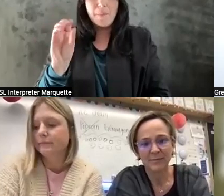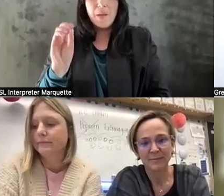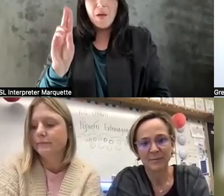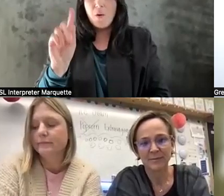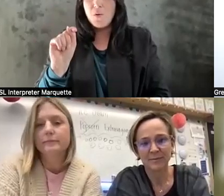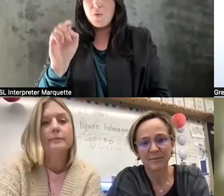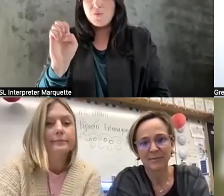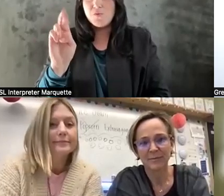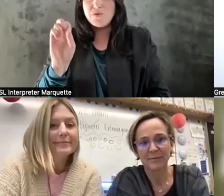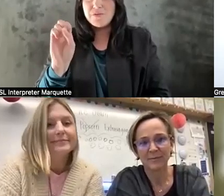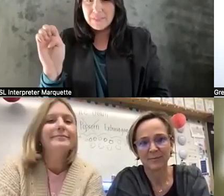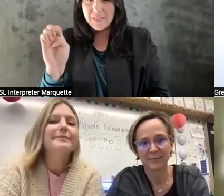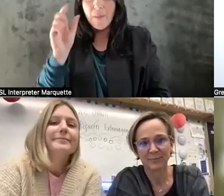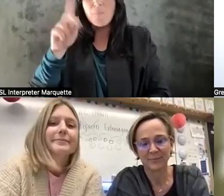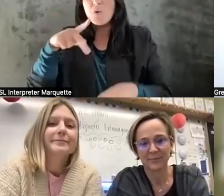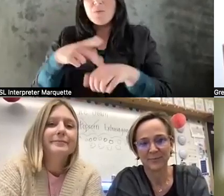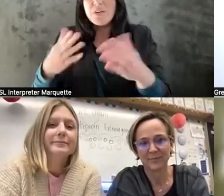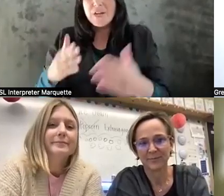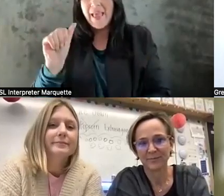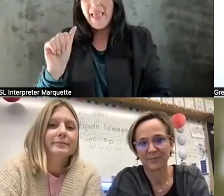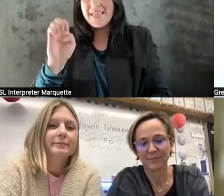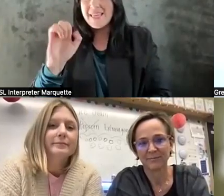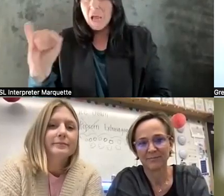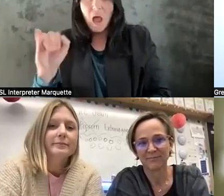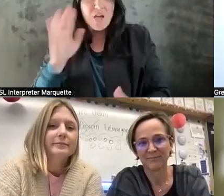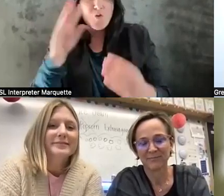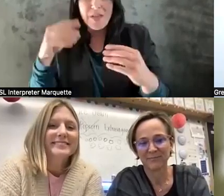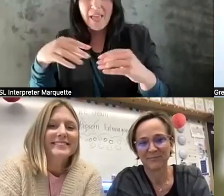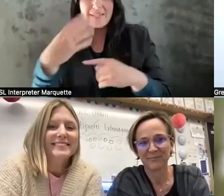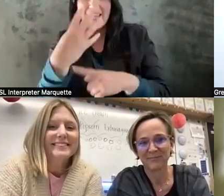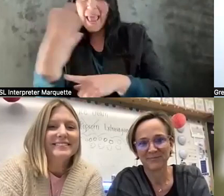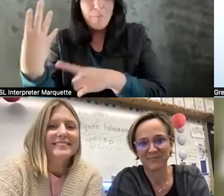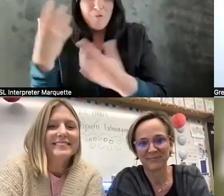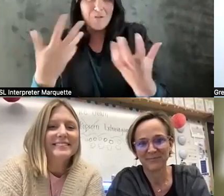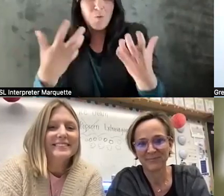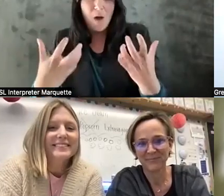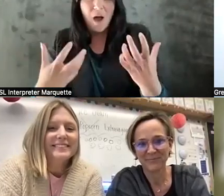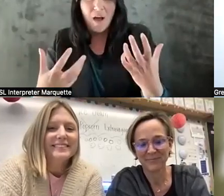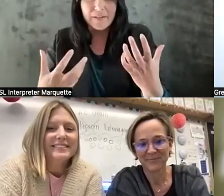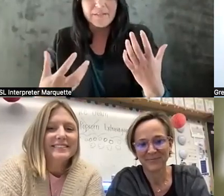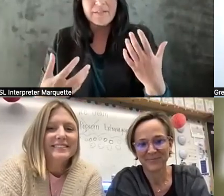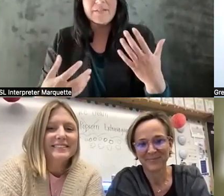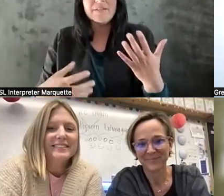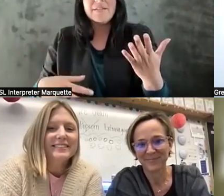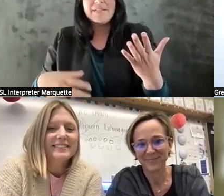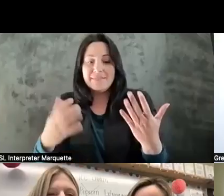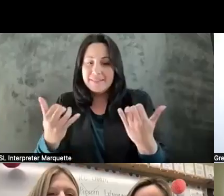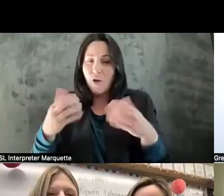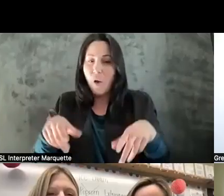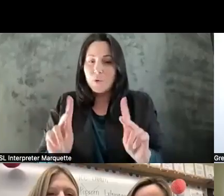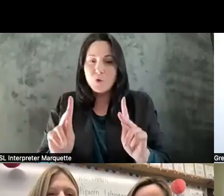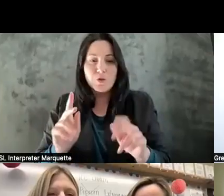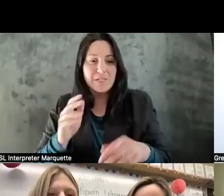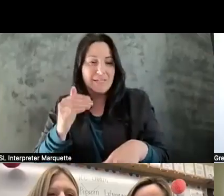AEA. You feel free to put on your cameras if you want to be seen. It's an opportunity for us to all get to know